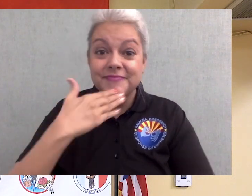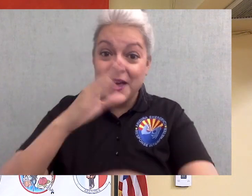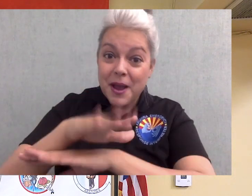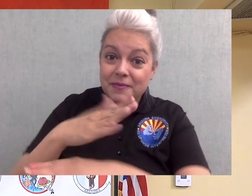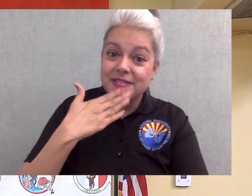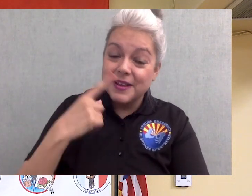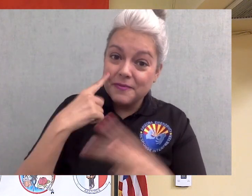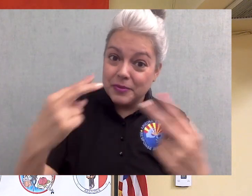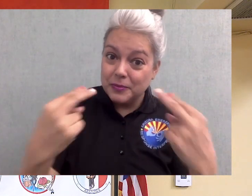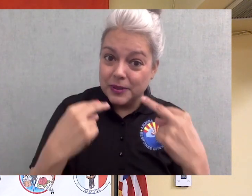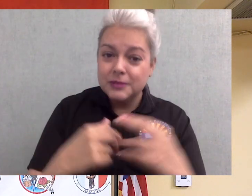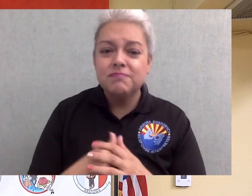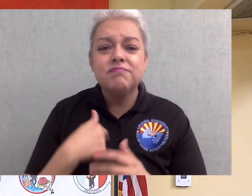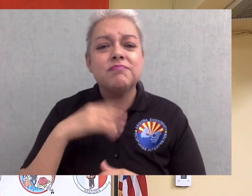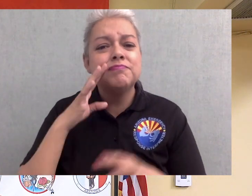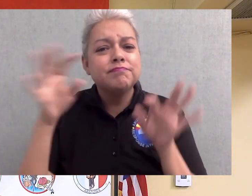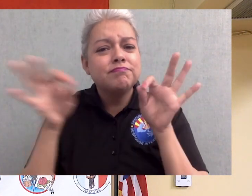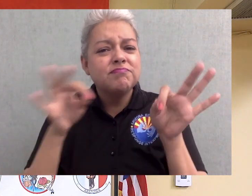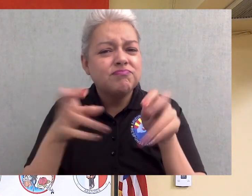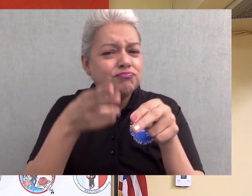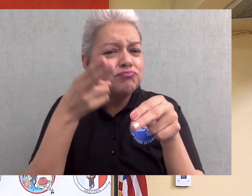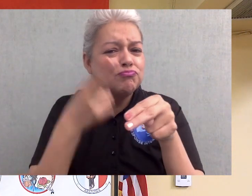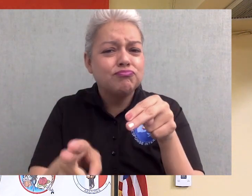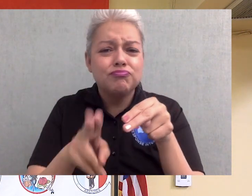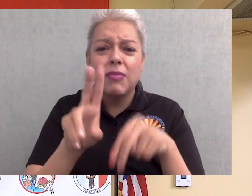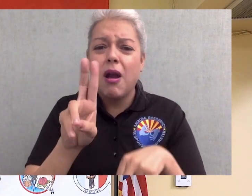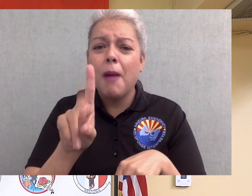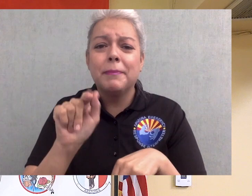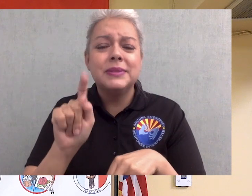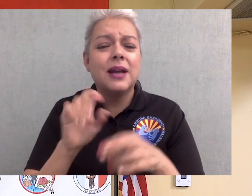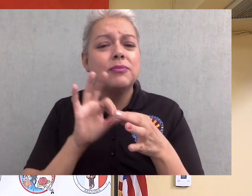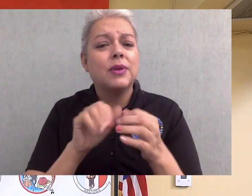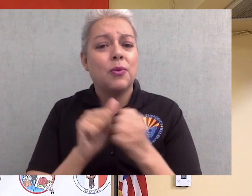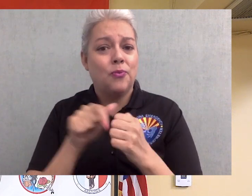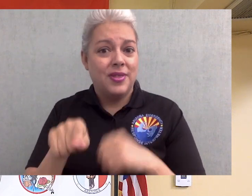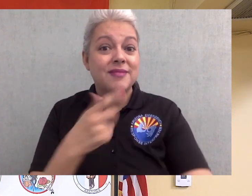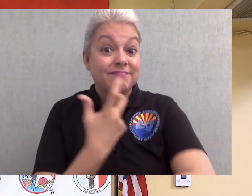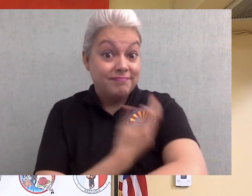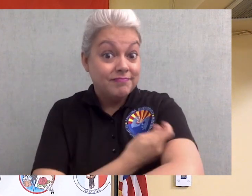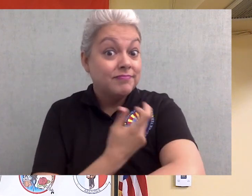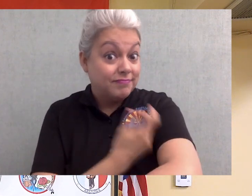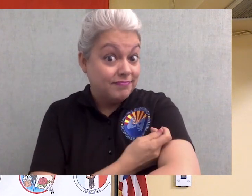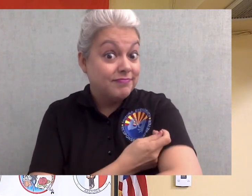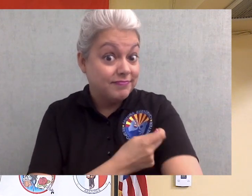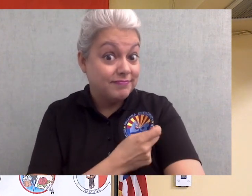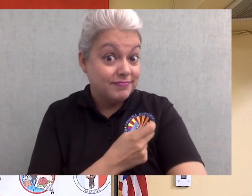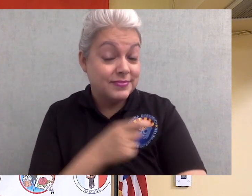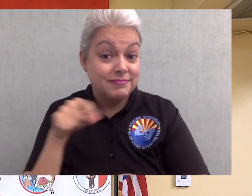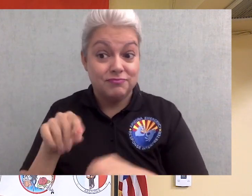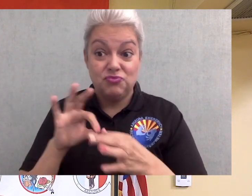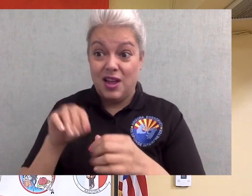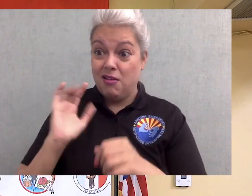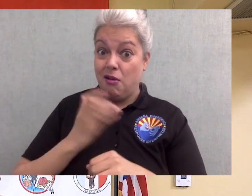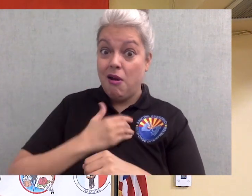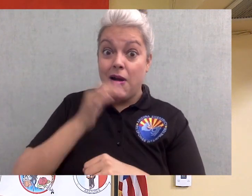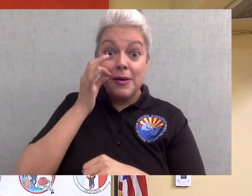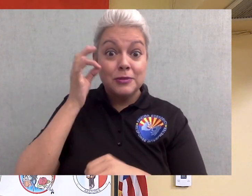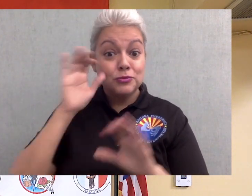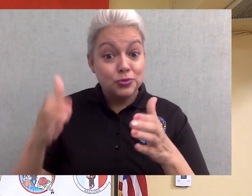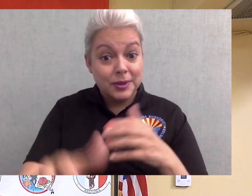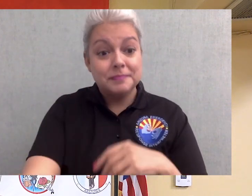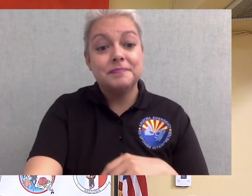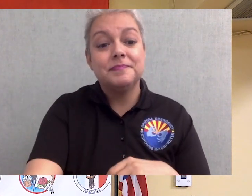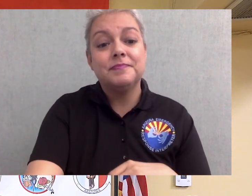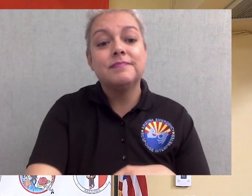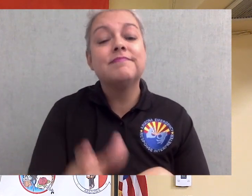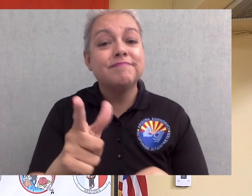in again. I'm just going to give you just a brief update on the vaccine situation in the tribe. There's been a lot